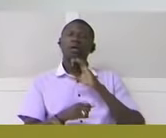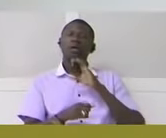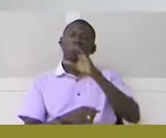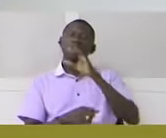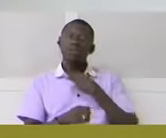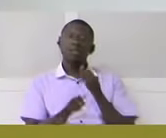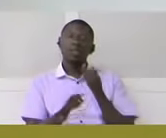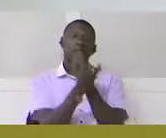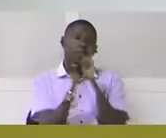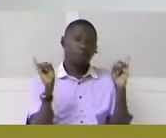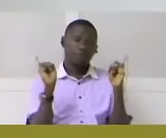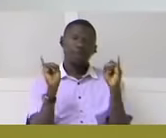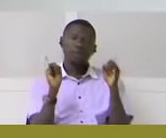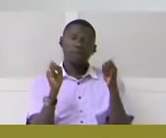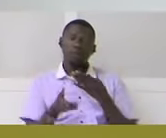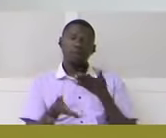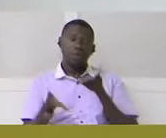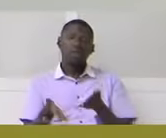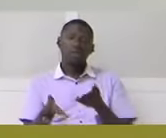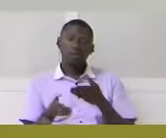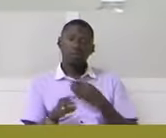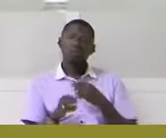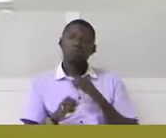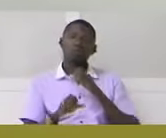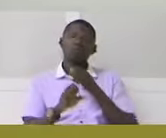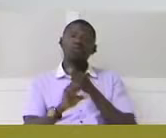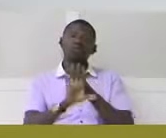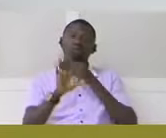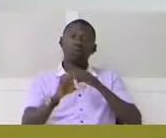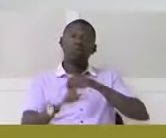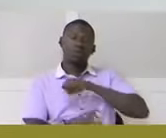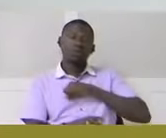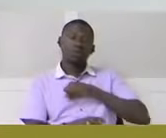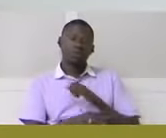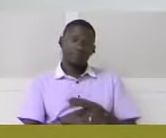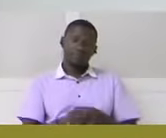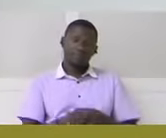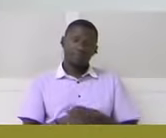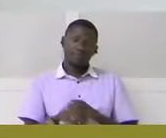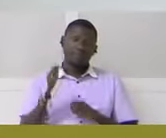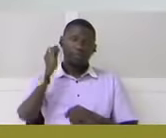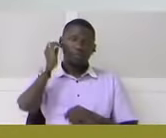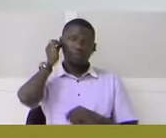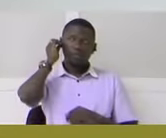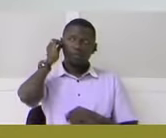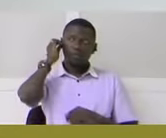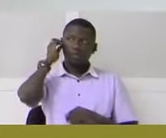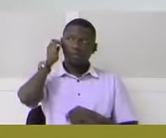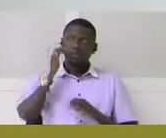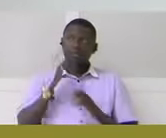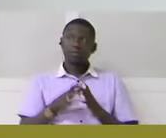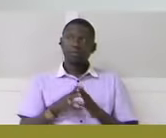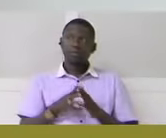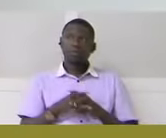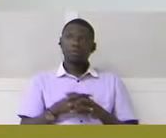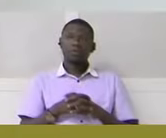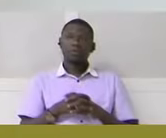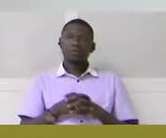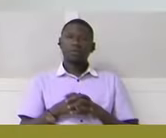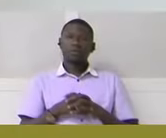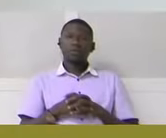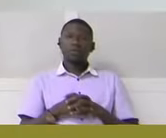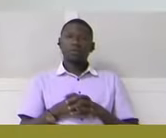fan sotale be jande fanam pour ngam fan dema. Are they putting more light on what the